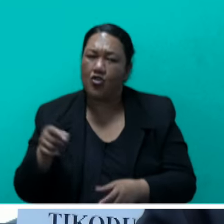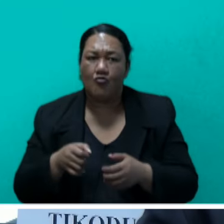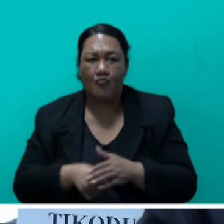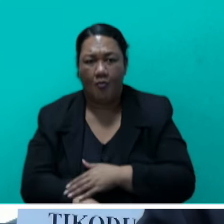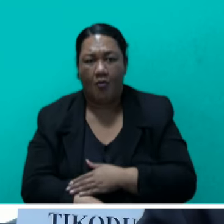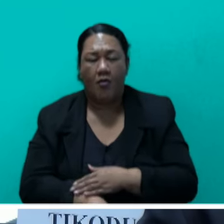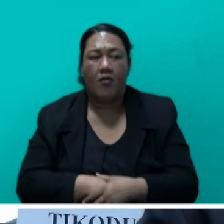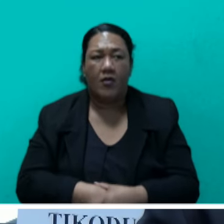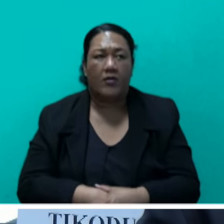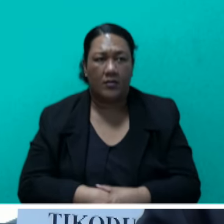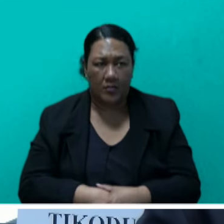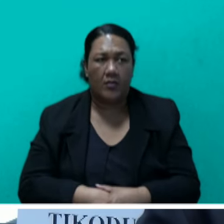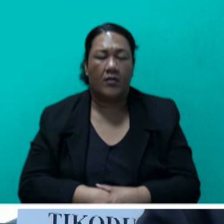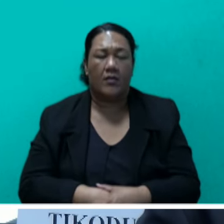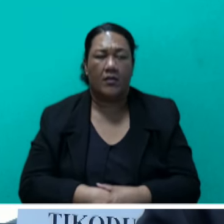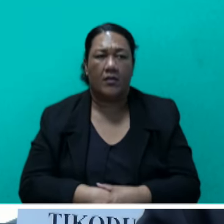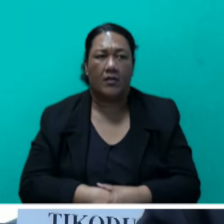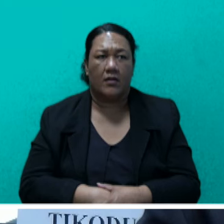This decline steadily